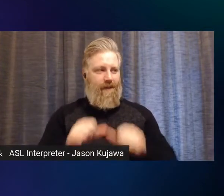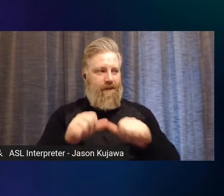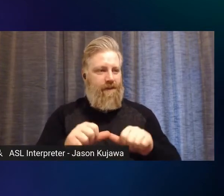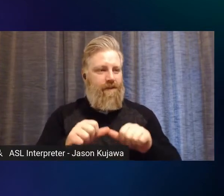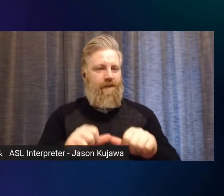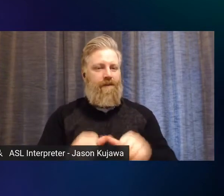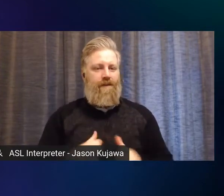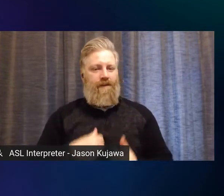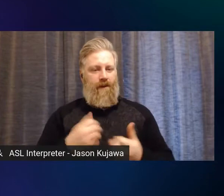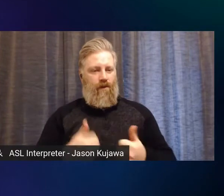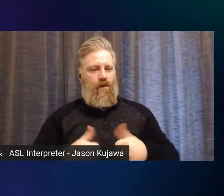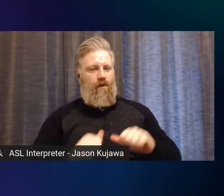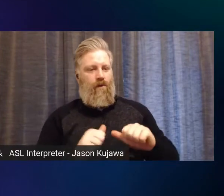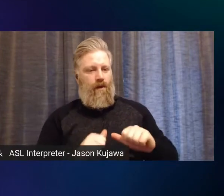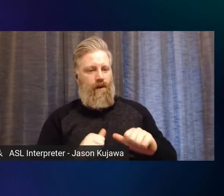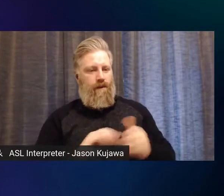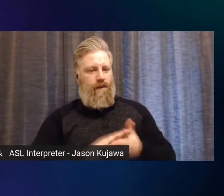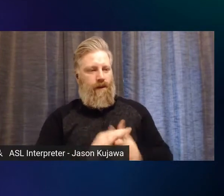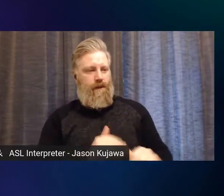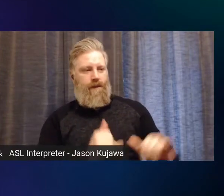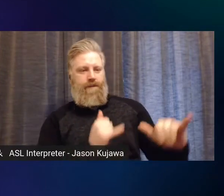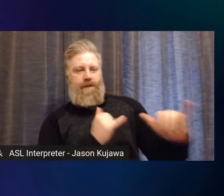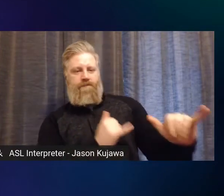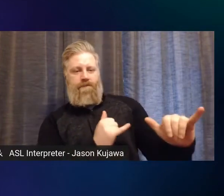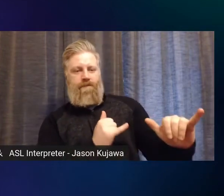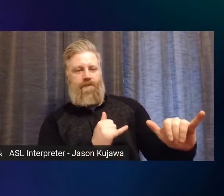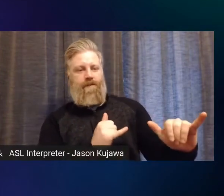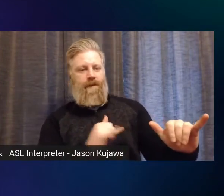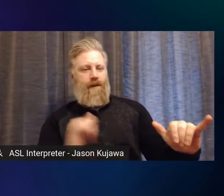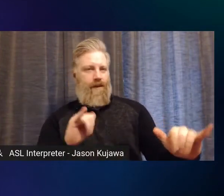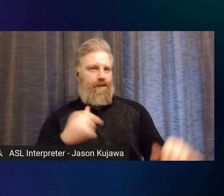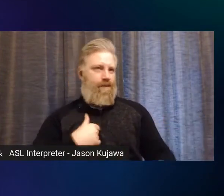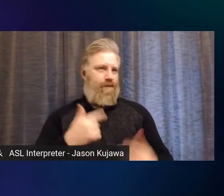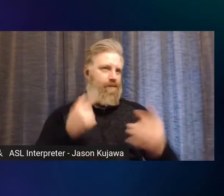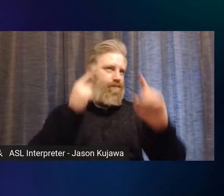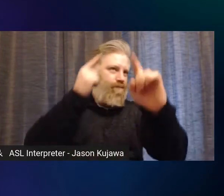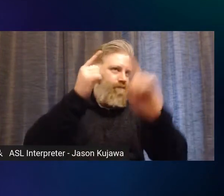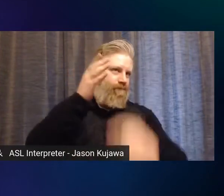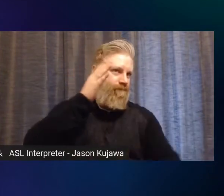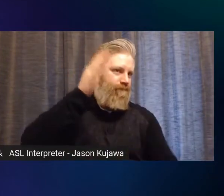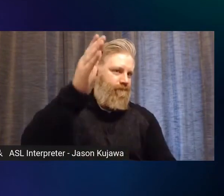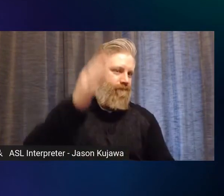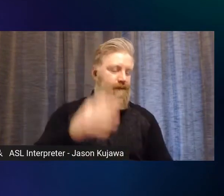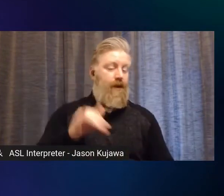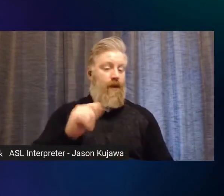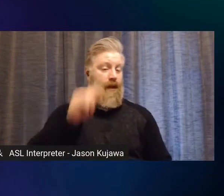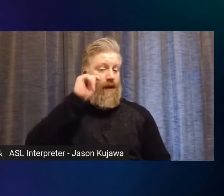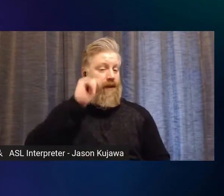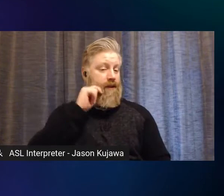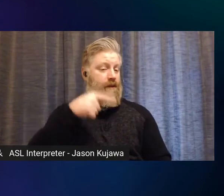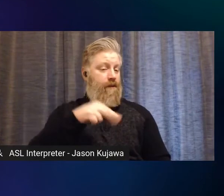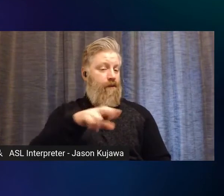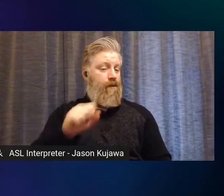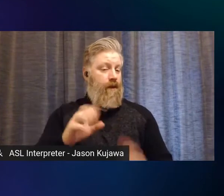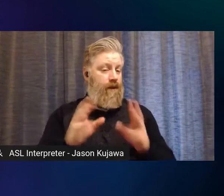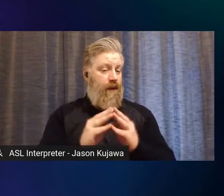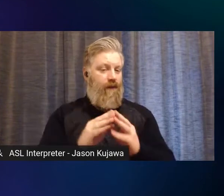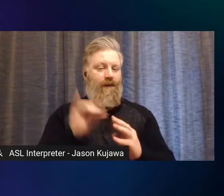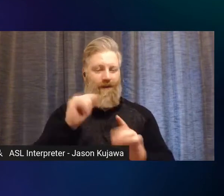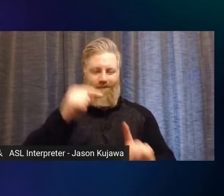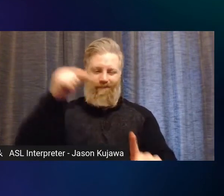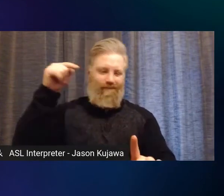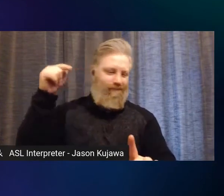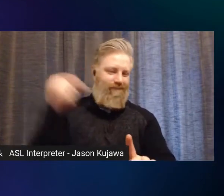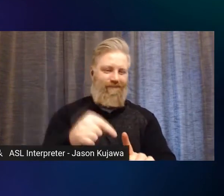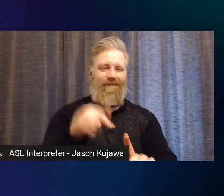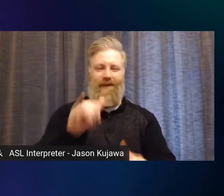she was, who I someday hope to be. That's what the team press conference is really about. It's an opportunity for you all